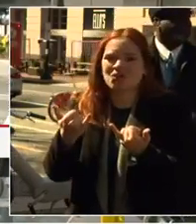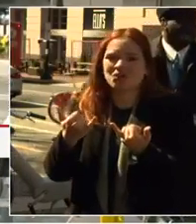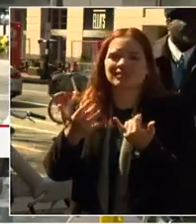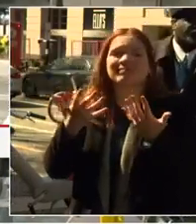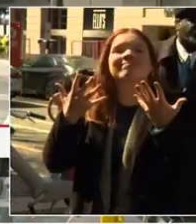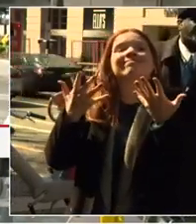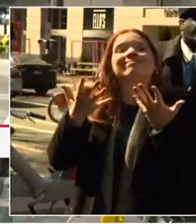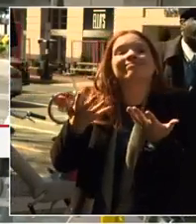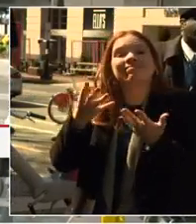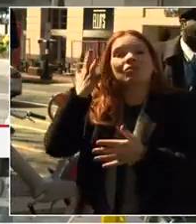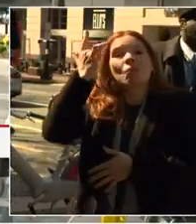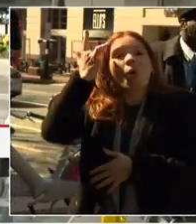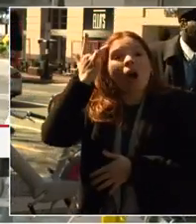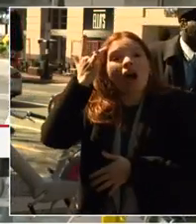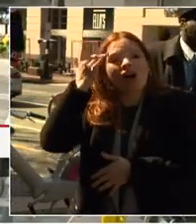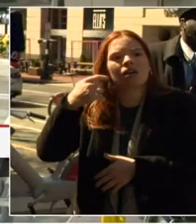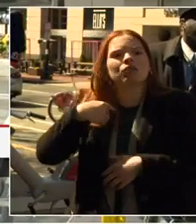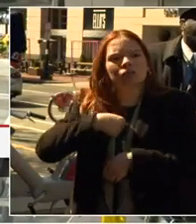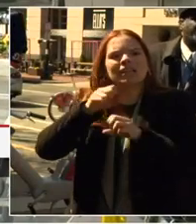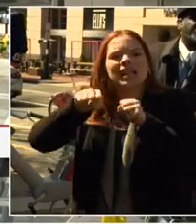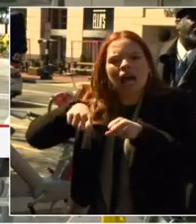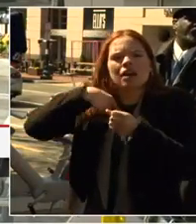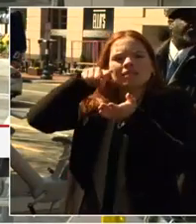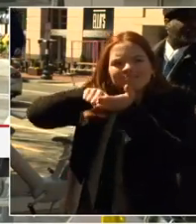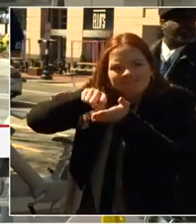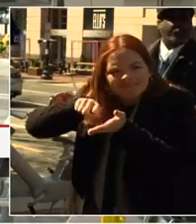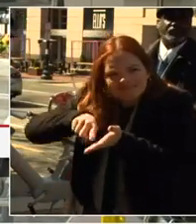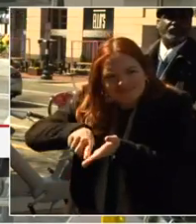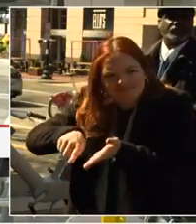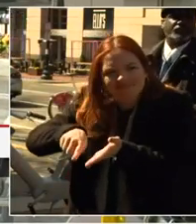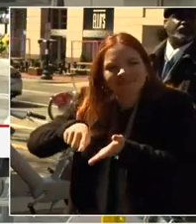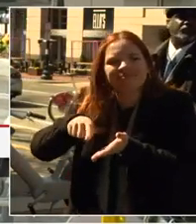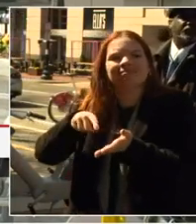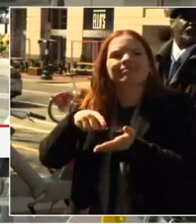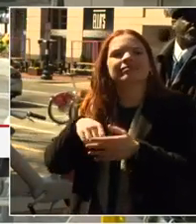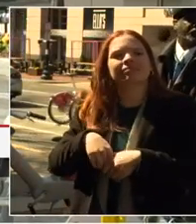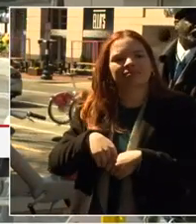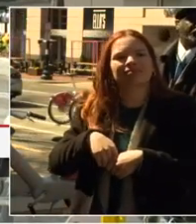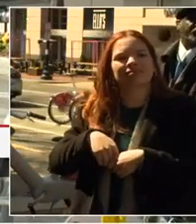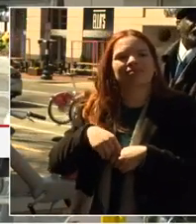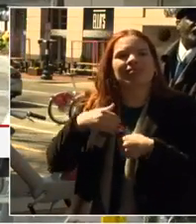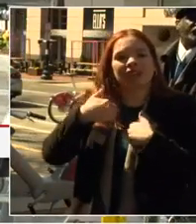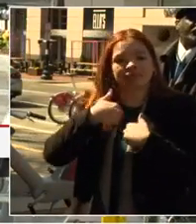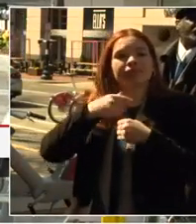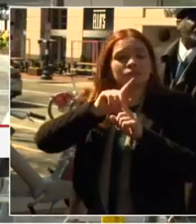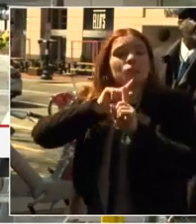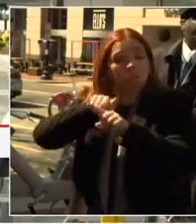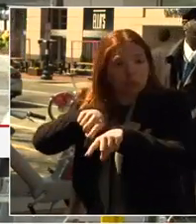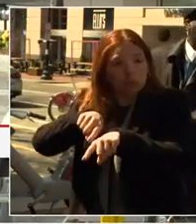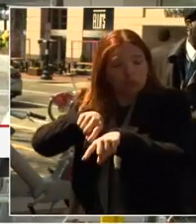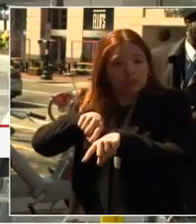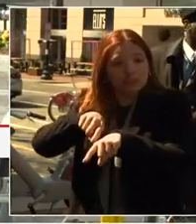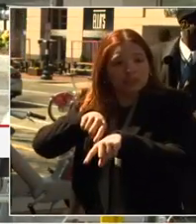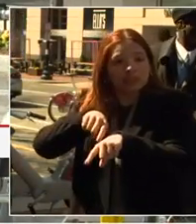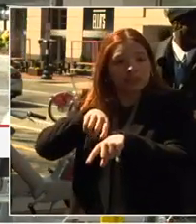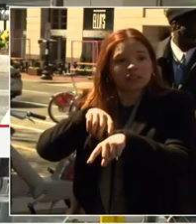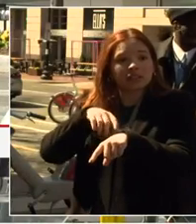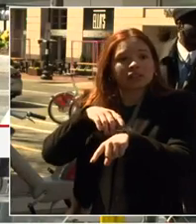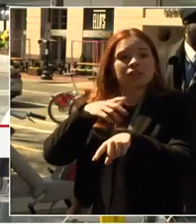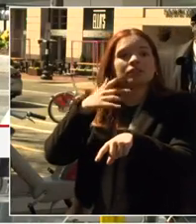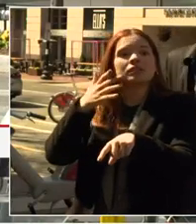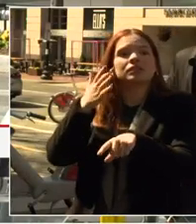it. Typically, when I have a report, there are some